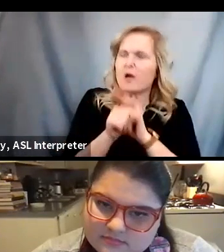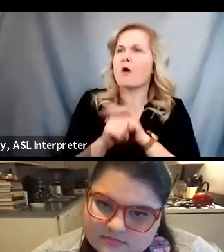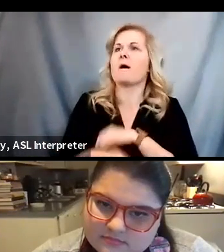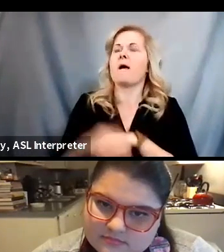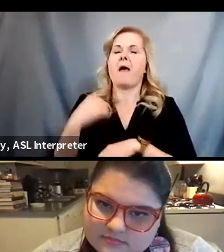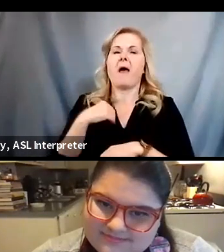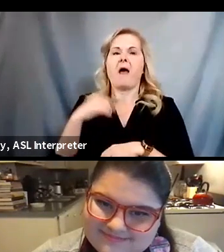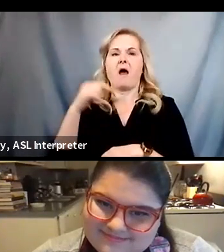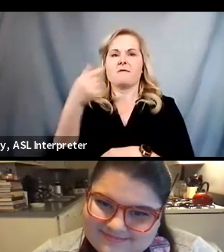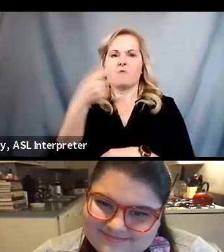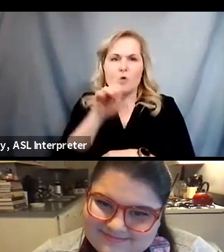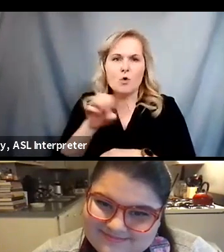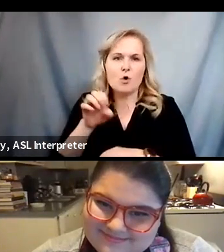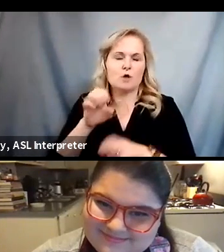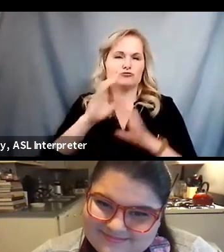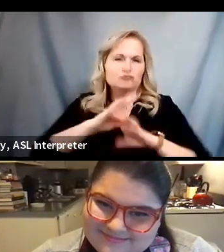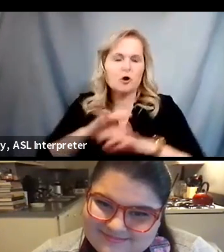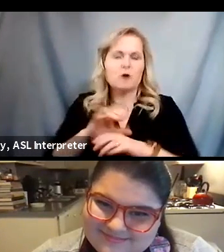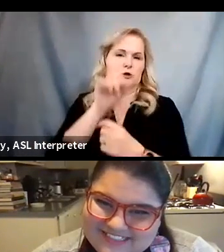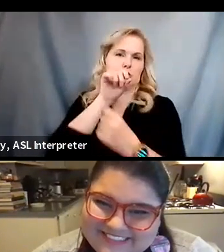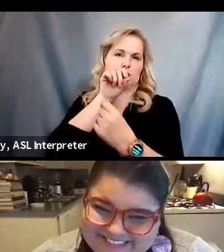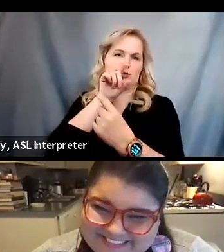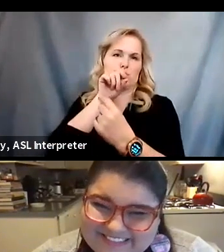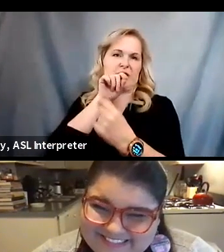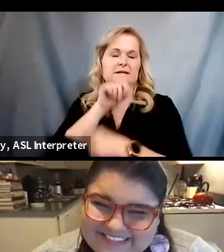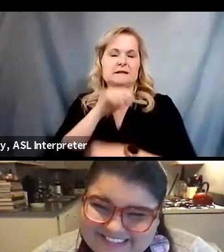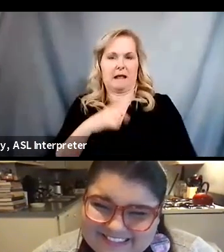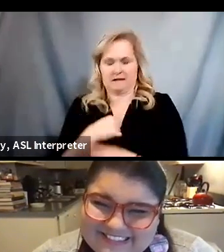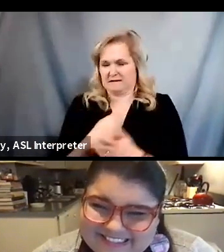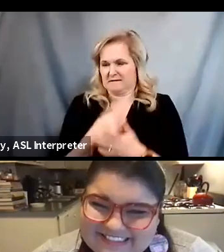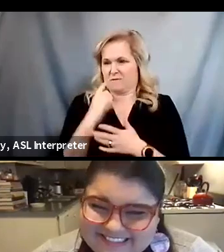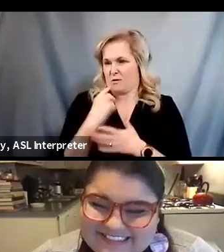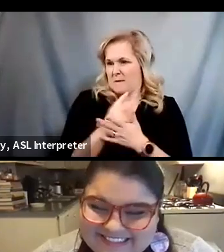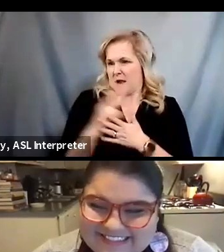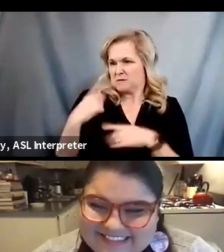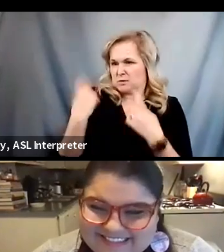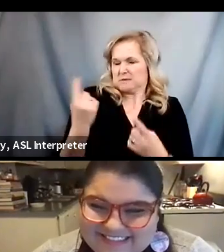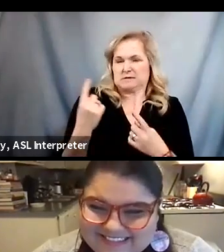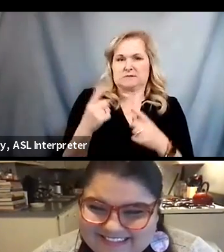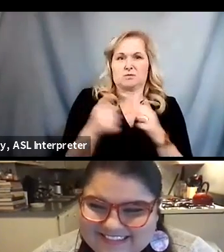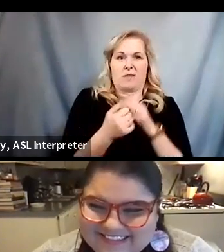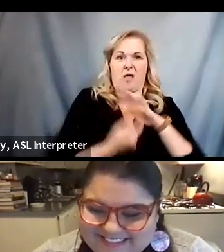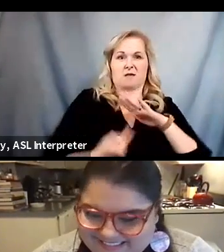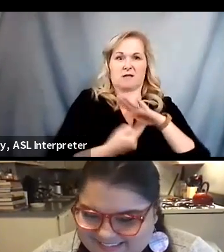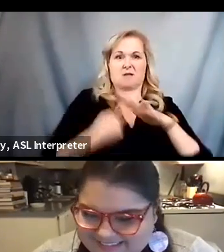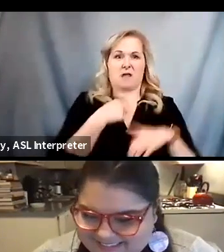and I've been completely living on Twitter the last like 2 weeks of quarantine,